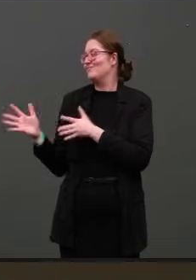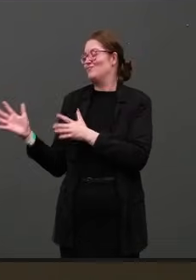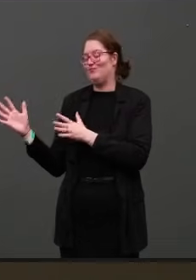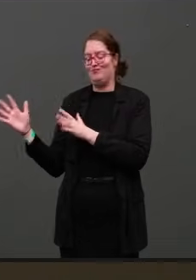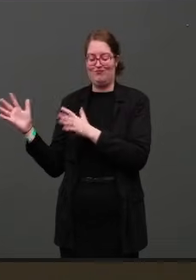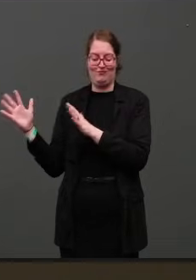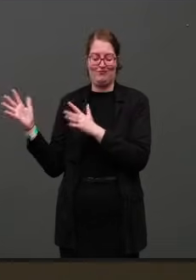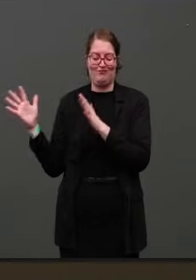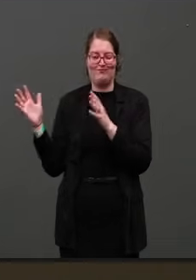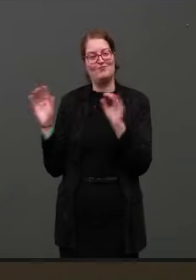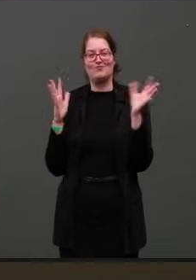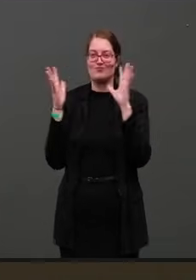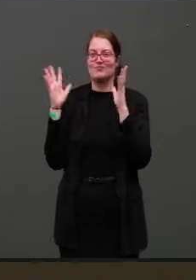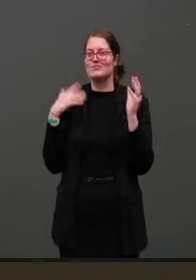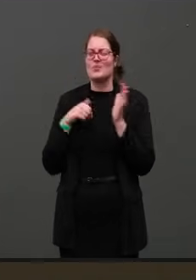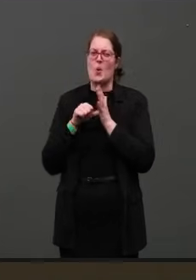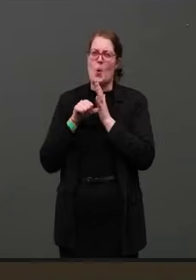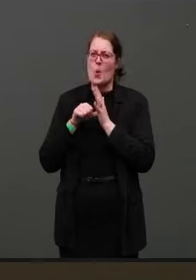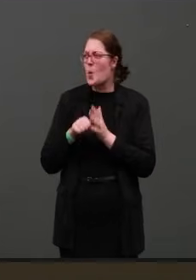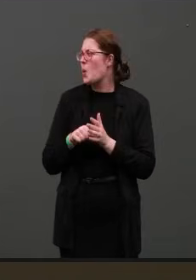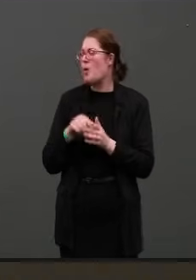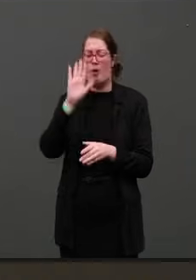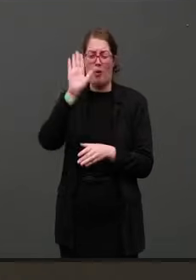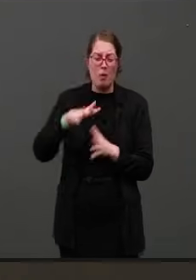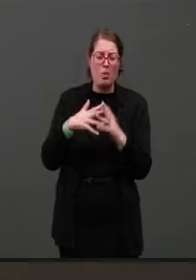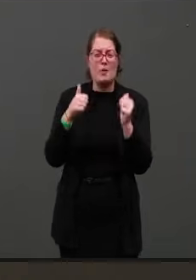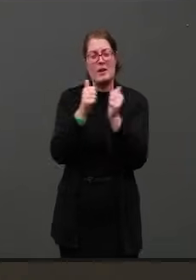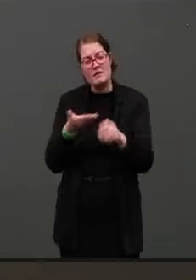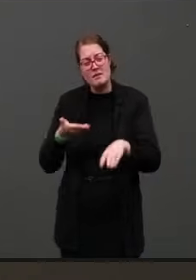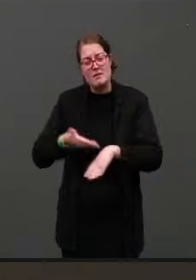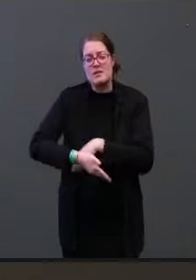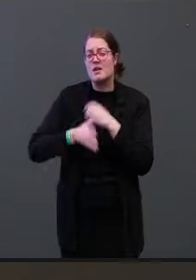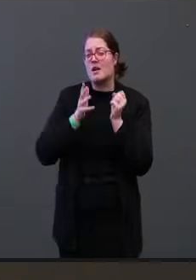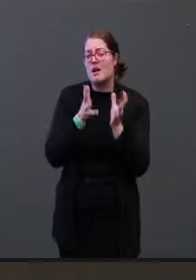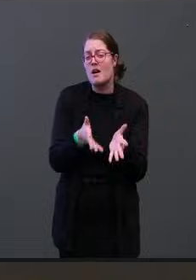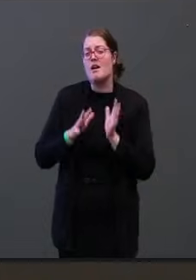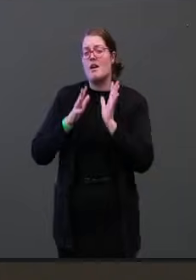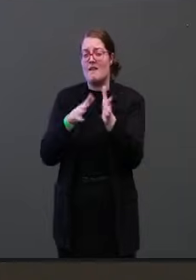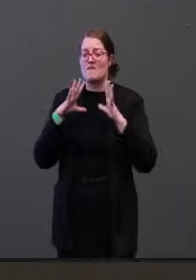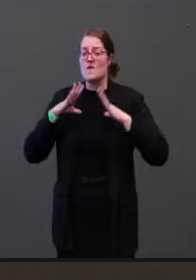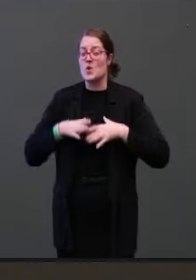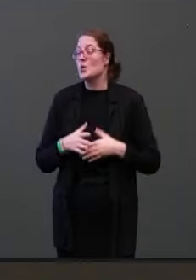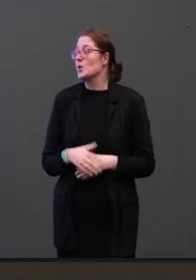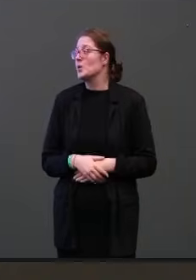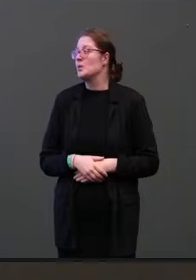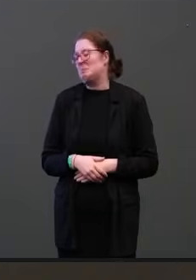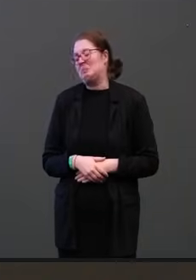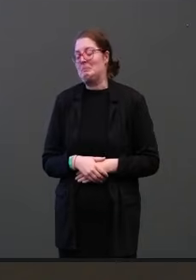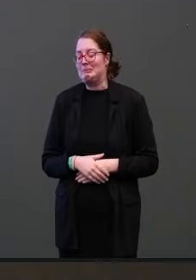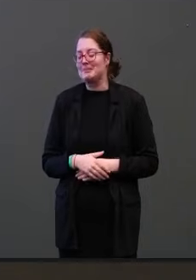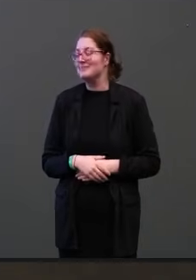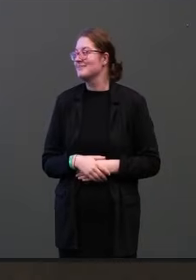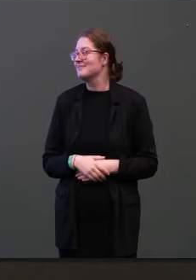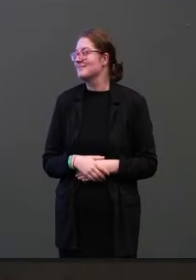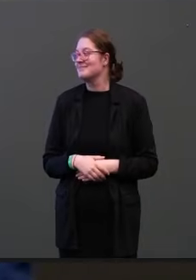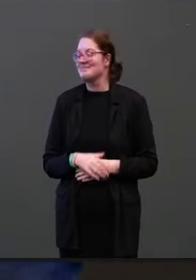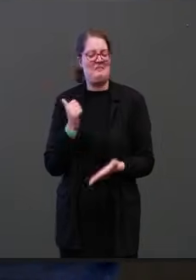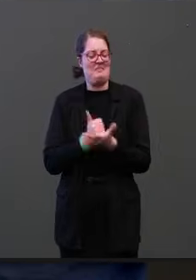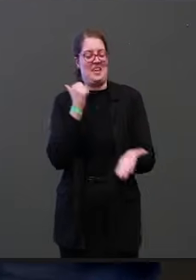So hard all weekend. They must be knackered. Brilliant.